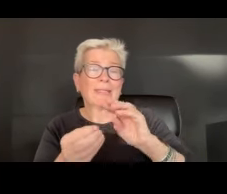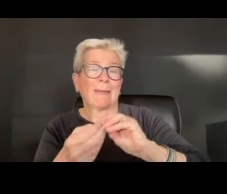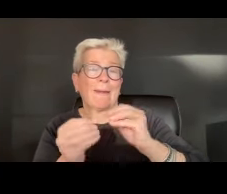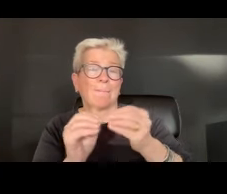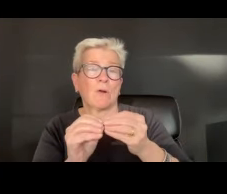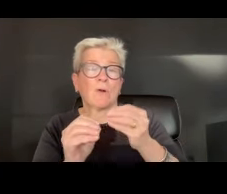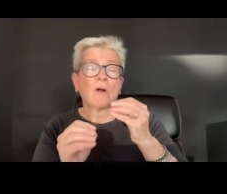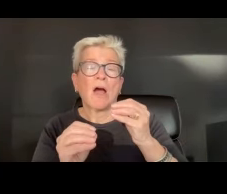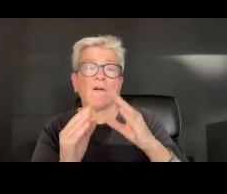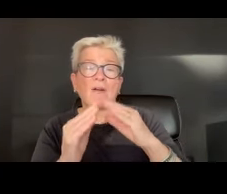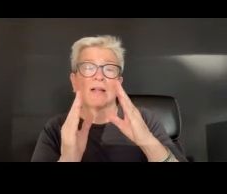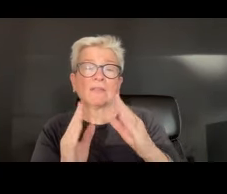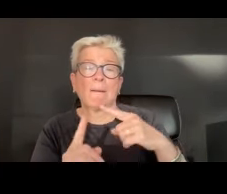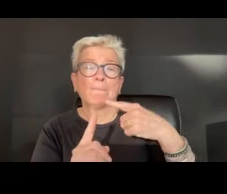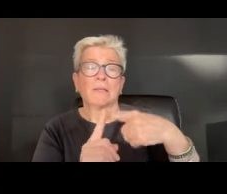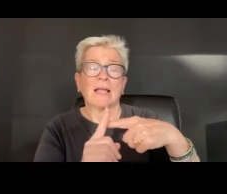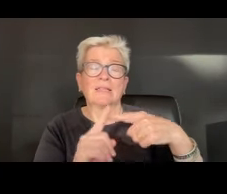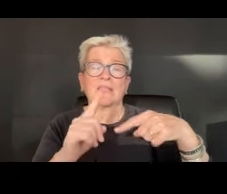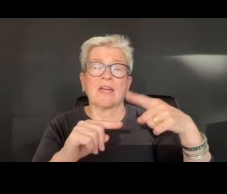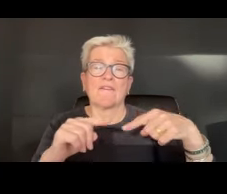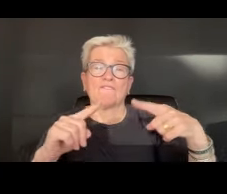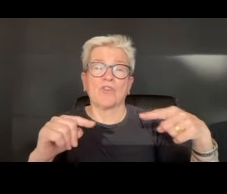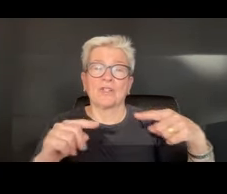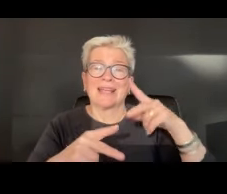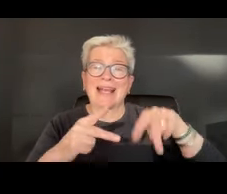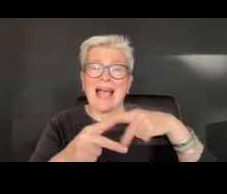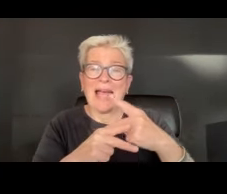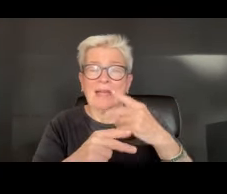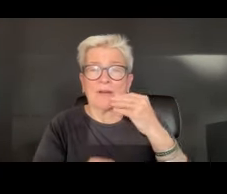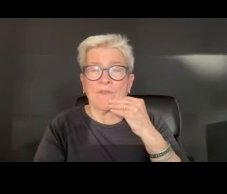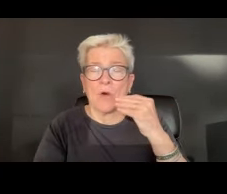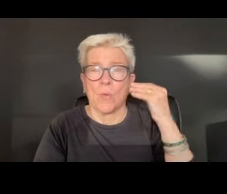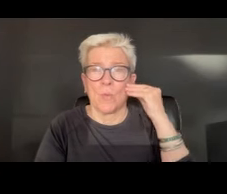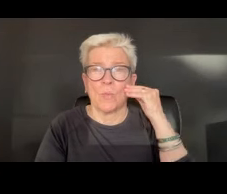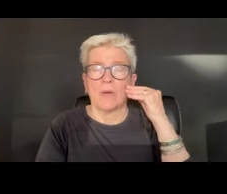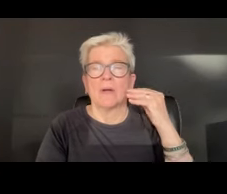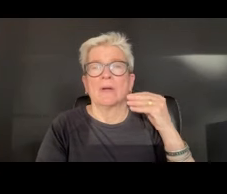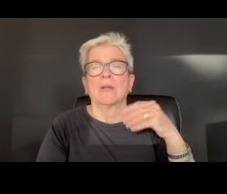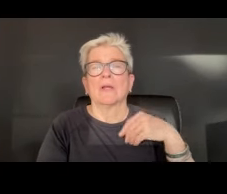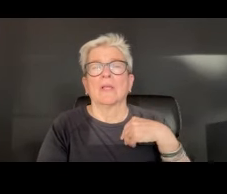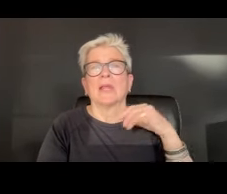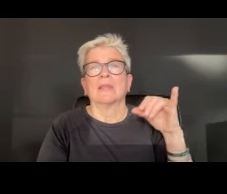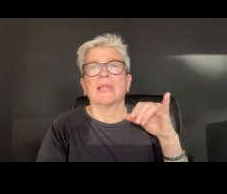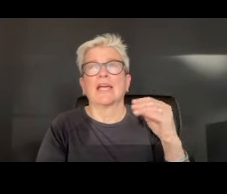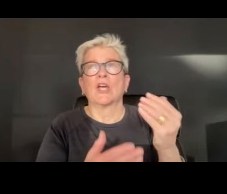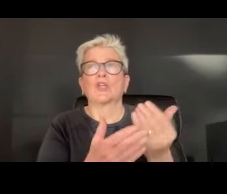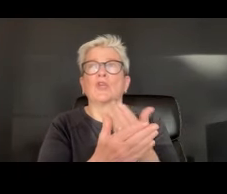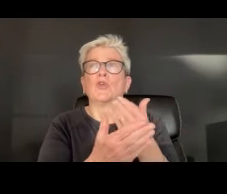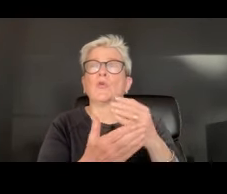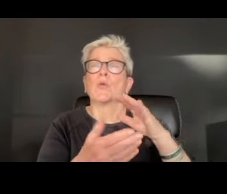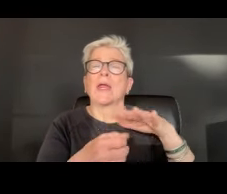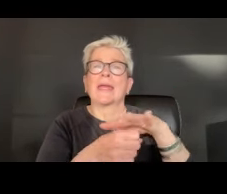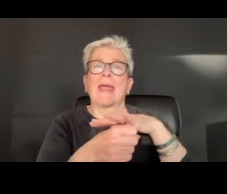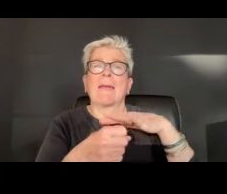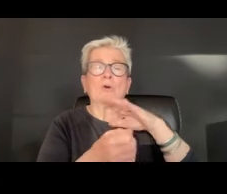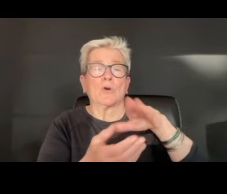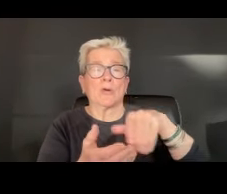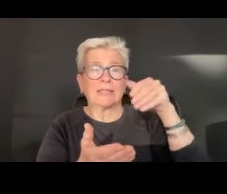housing. And that means one, proposing a place like new neighborhood centers would allow